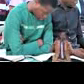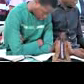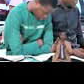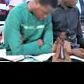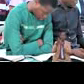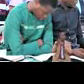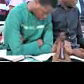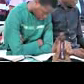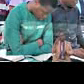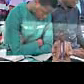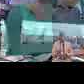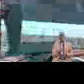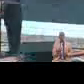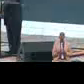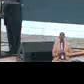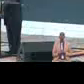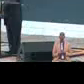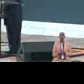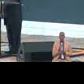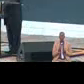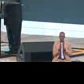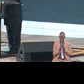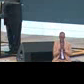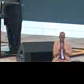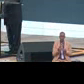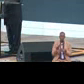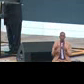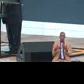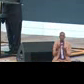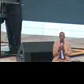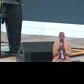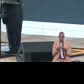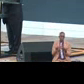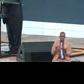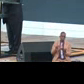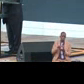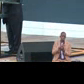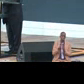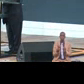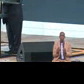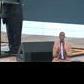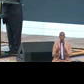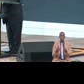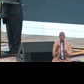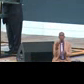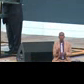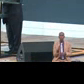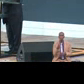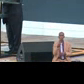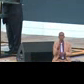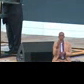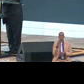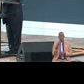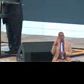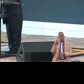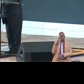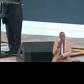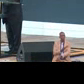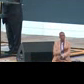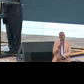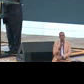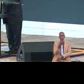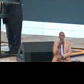gave himself for me. I pray that all these privileges of being the sons